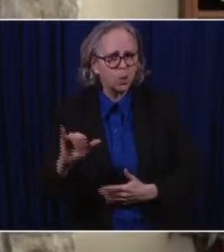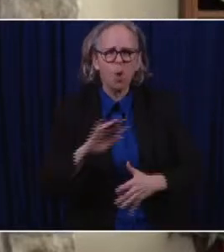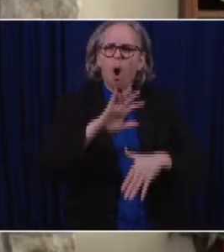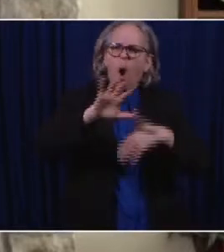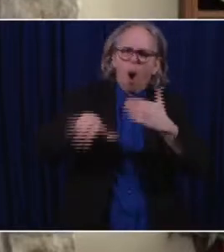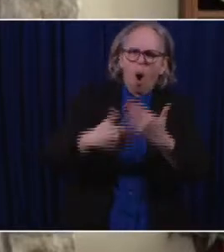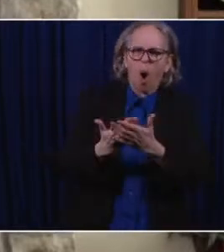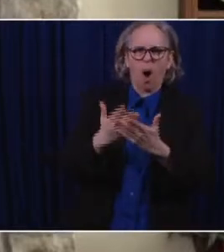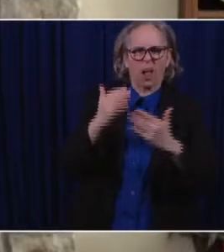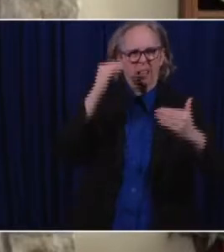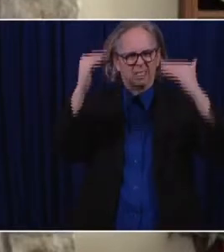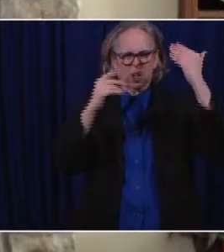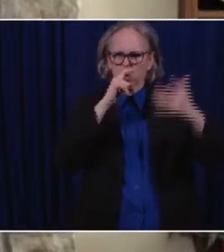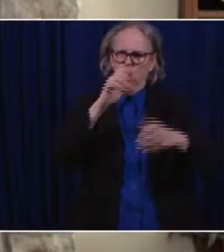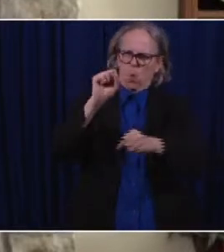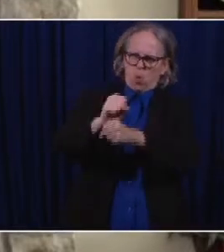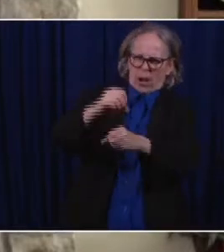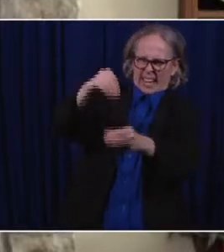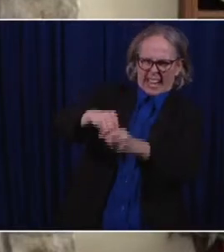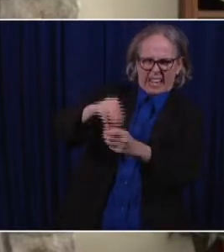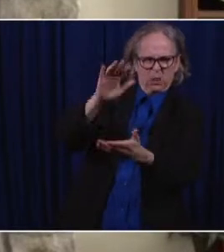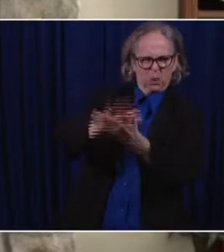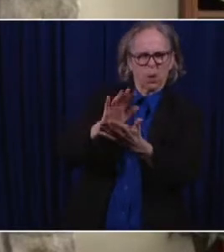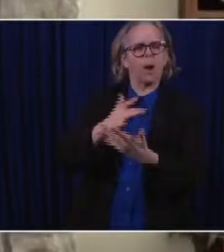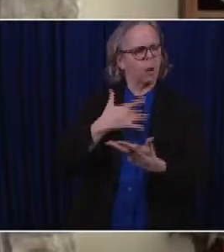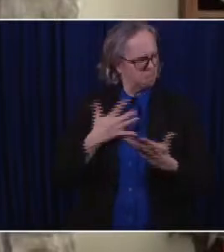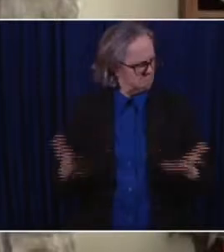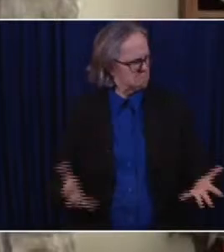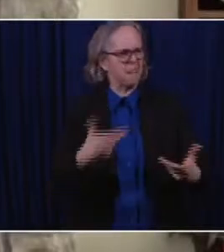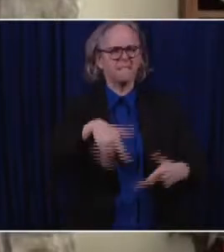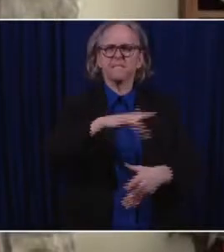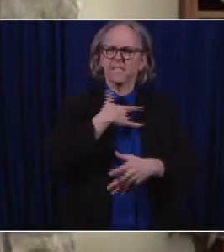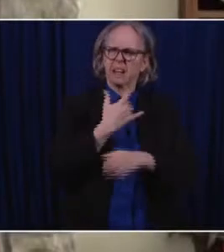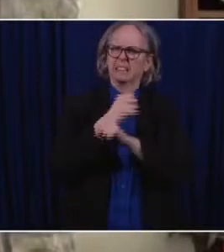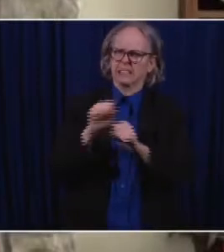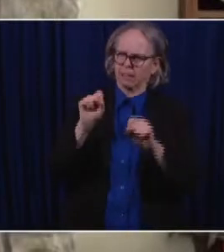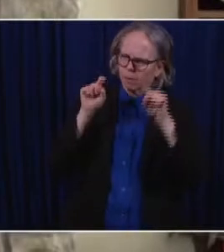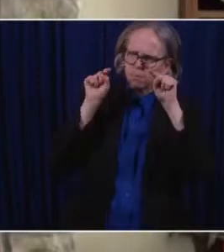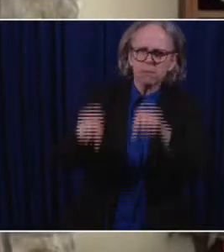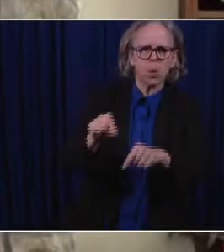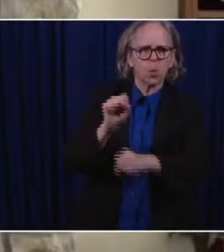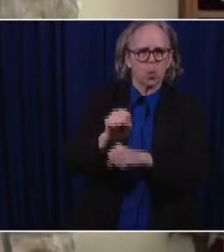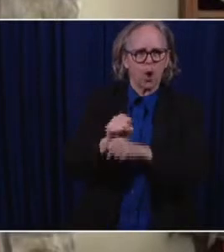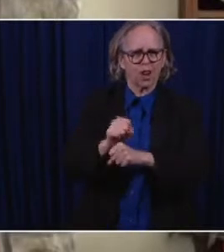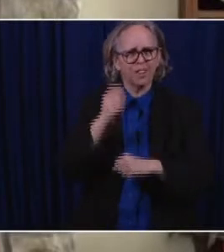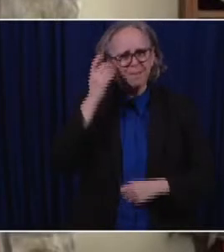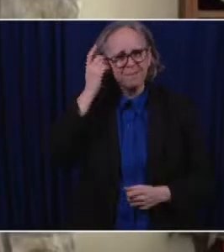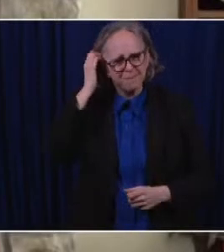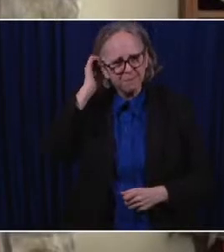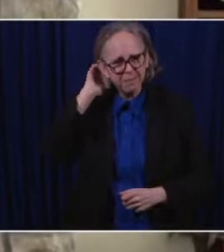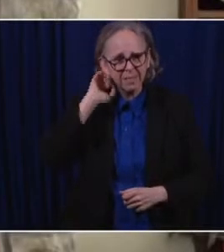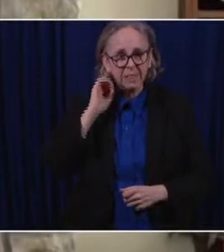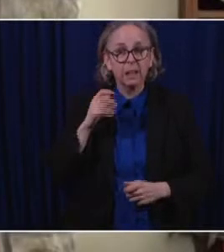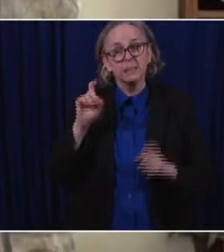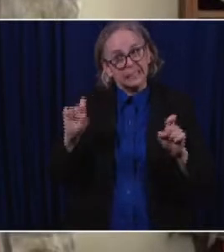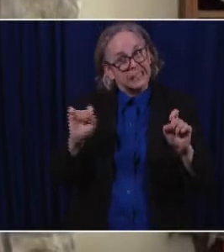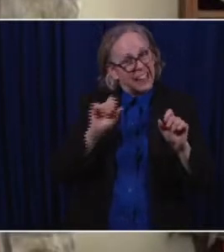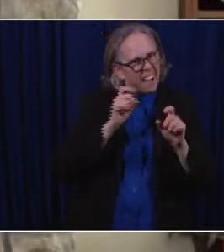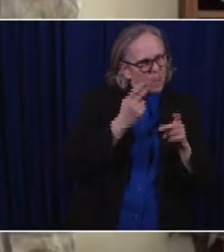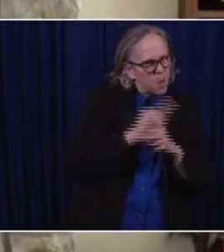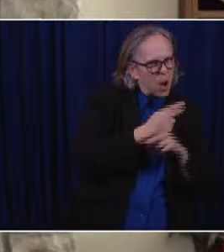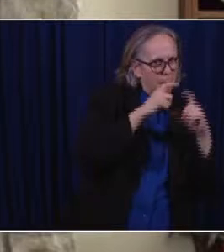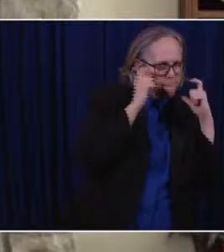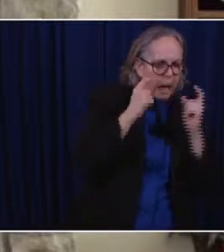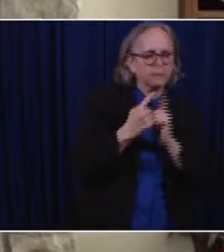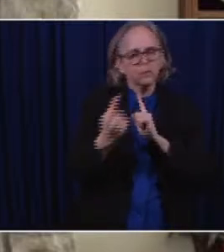school confidence that they can go into that school. And as long as we're careful, as long as people are wearing masks, we're doing the other things